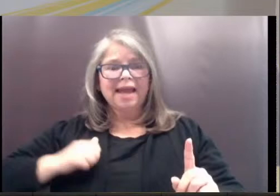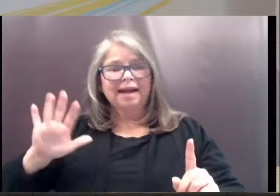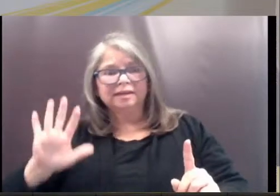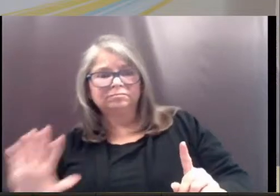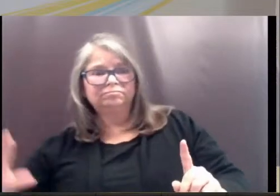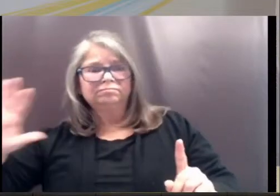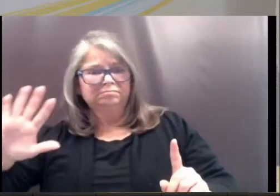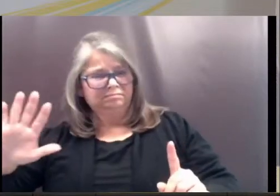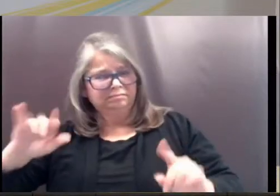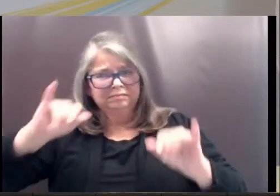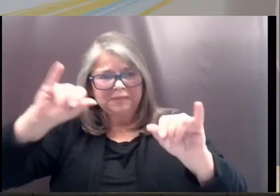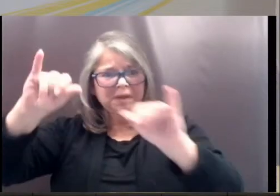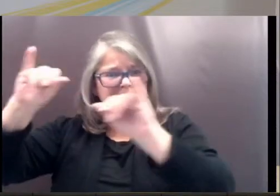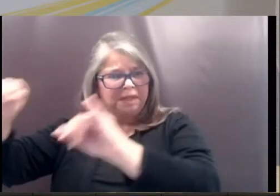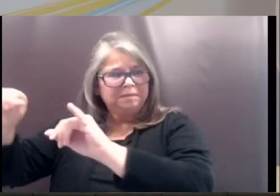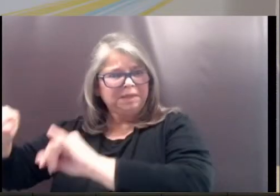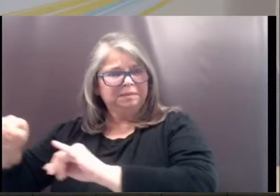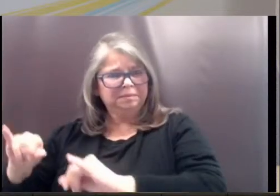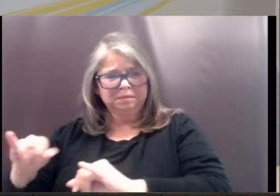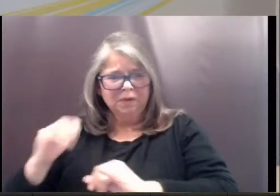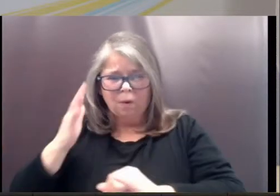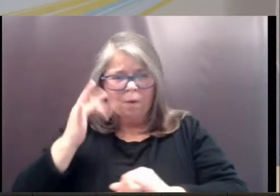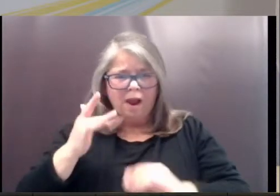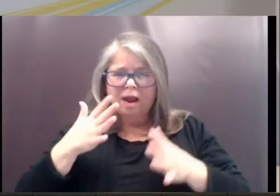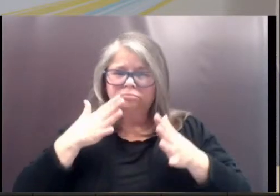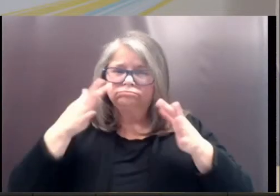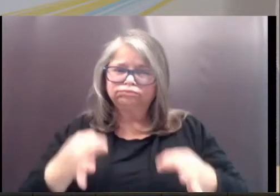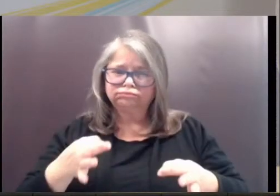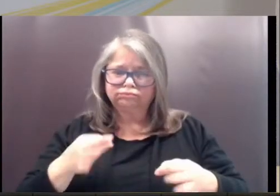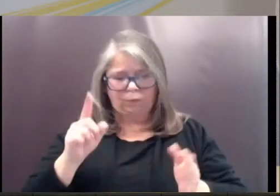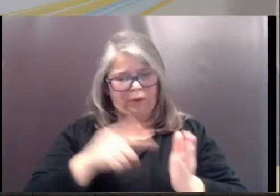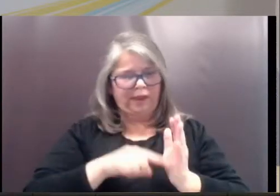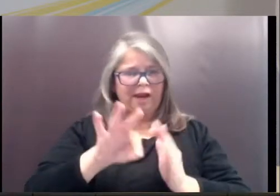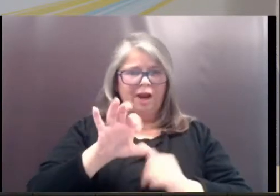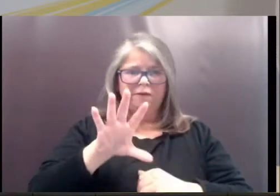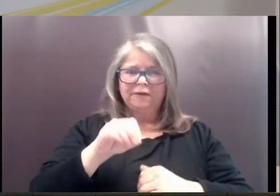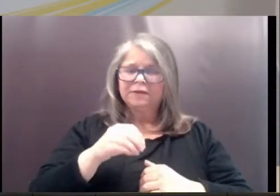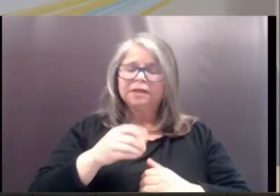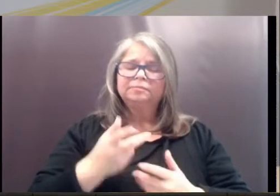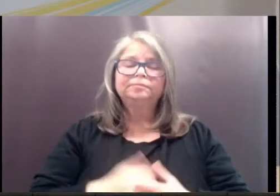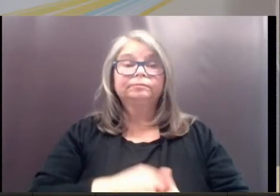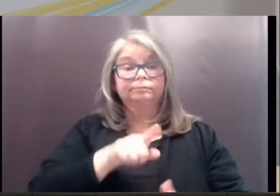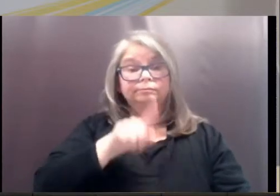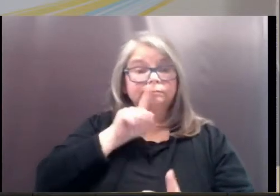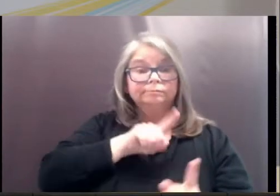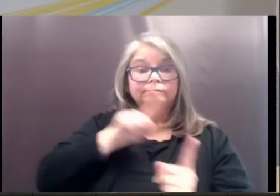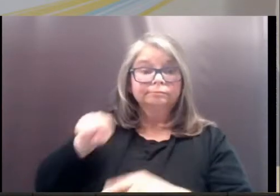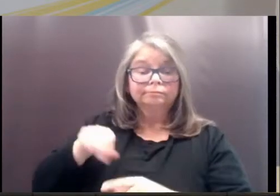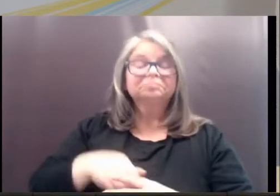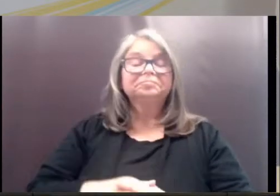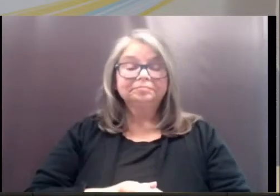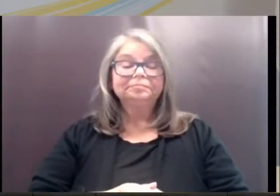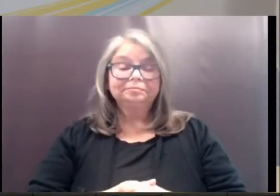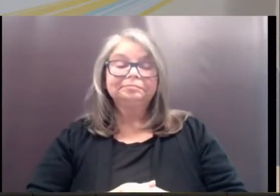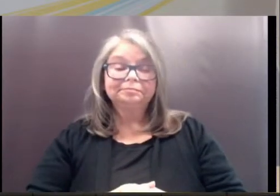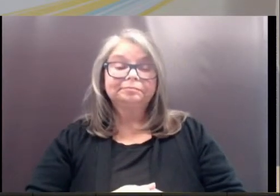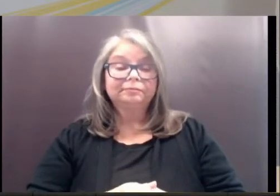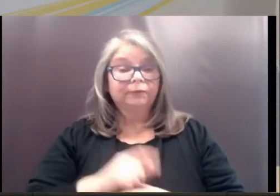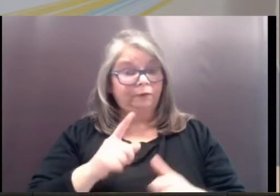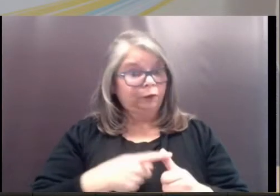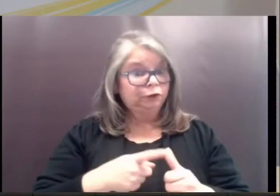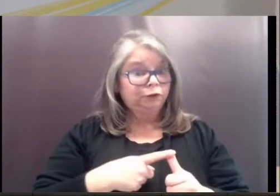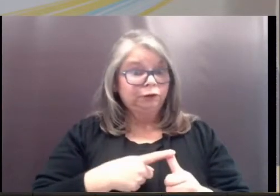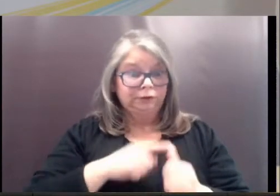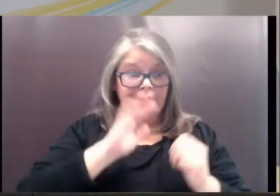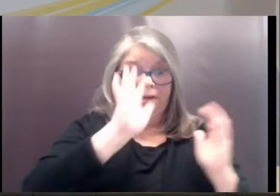So it has to do a couple of things. There's only a certain amount of vaccine coming in this first shipment with the Pfizer